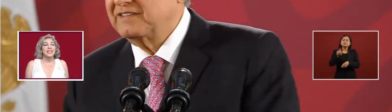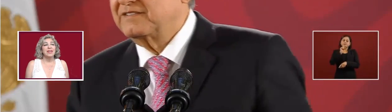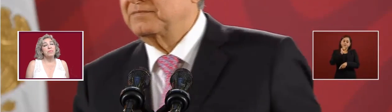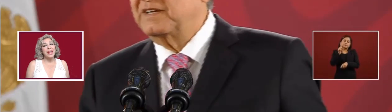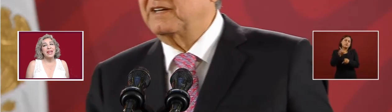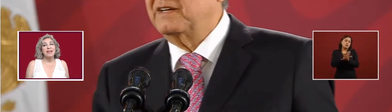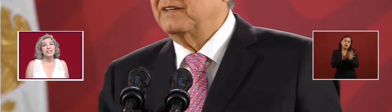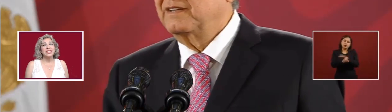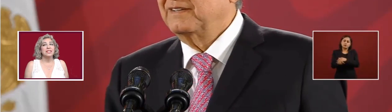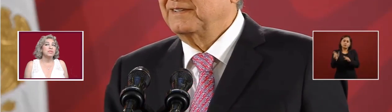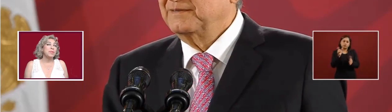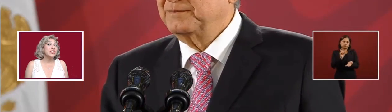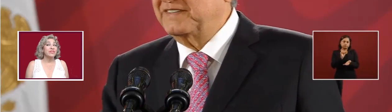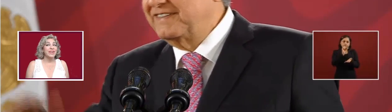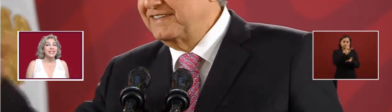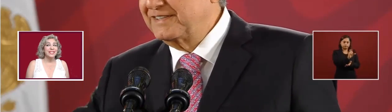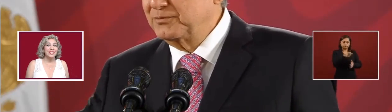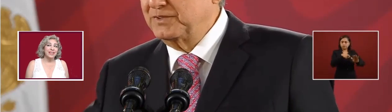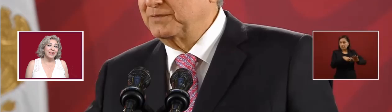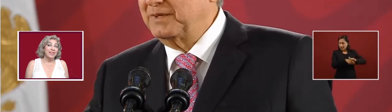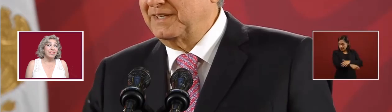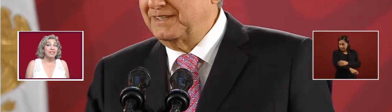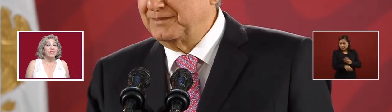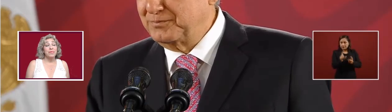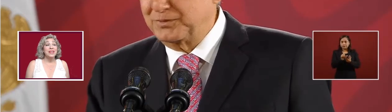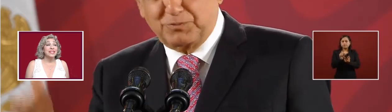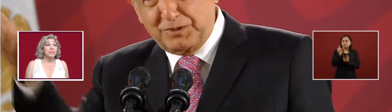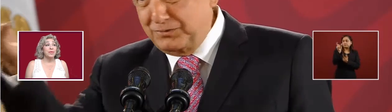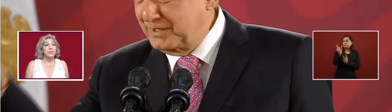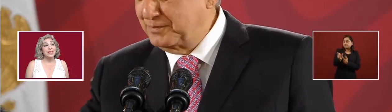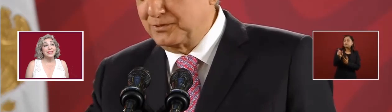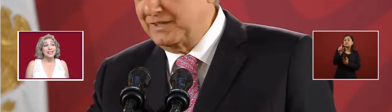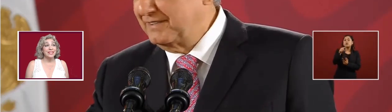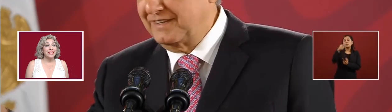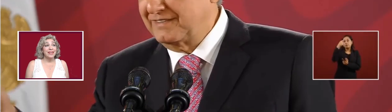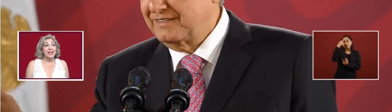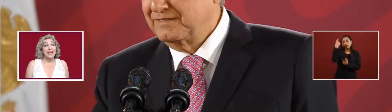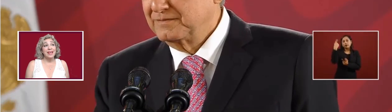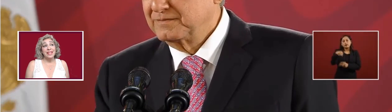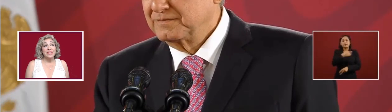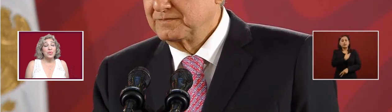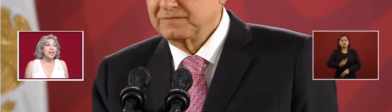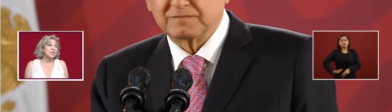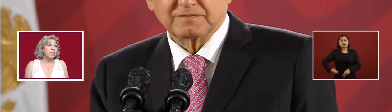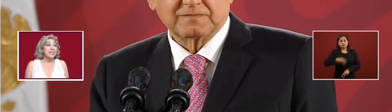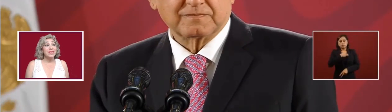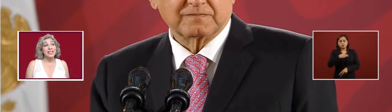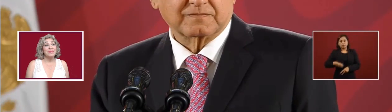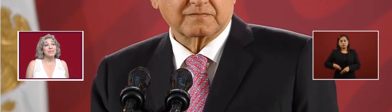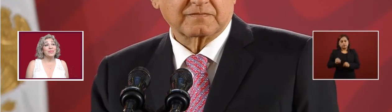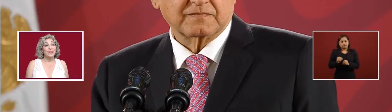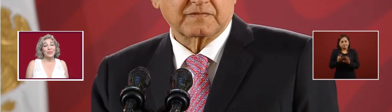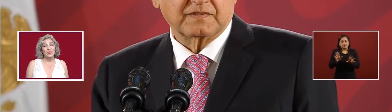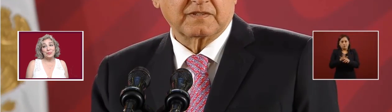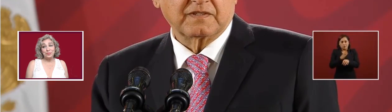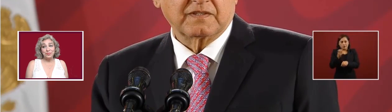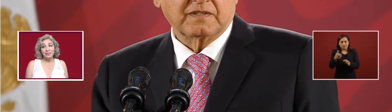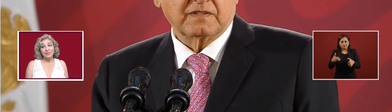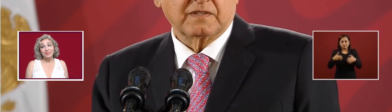or payoffs, special funds, for municipal presidents. And, that's why it's bothering them.